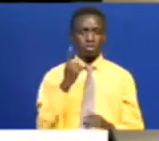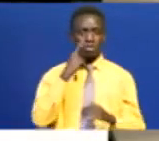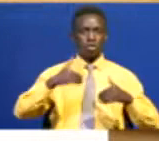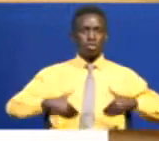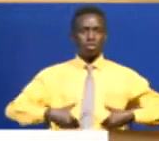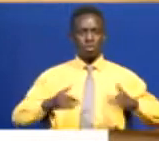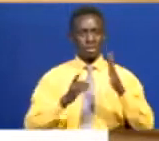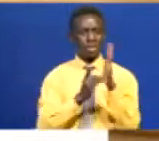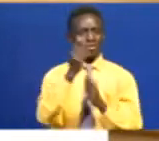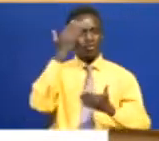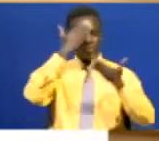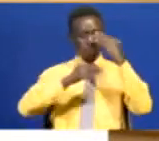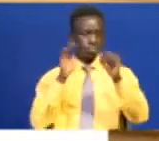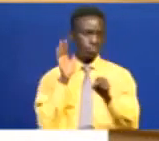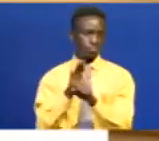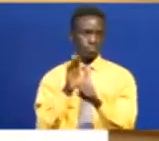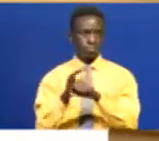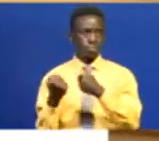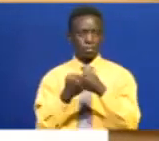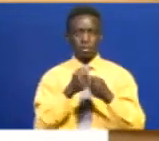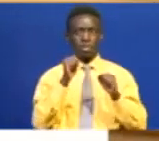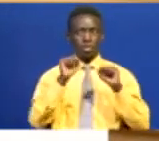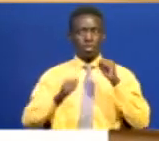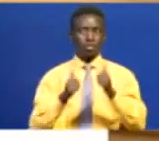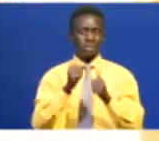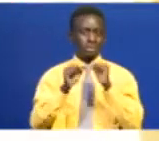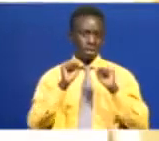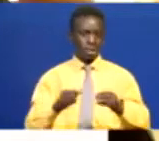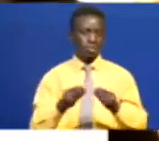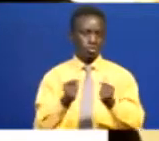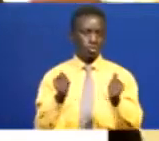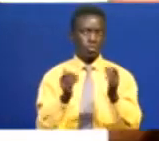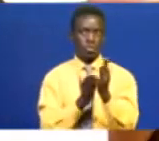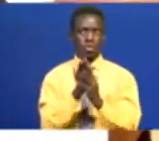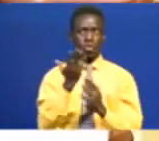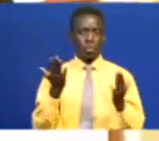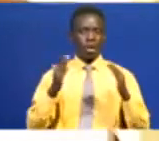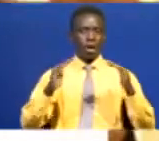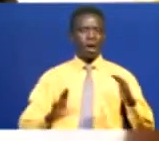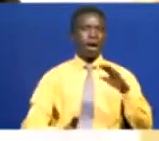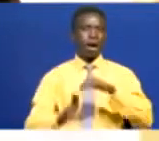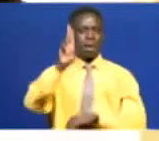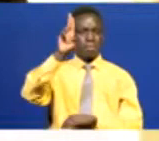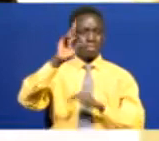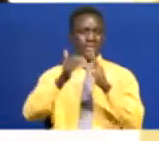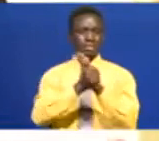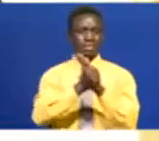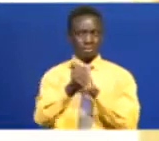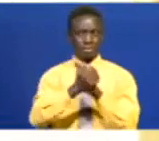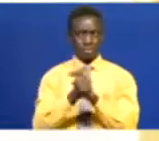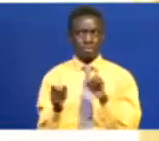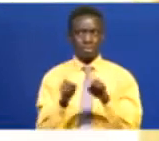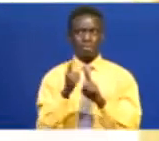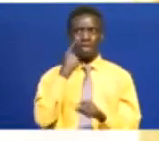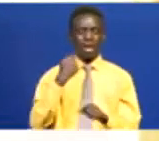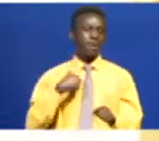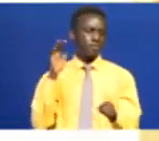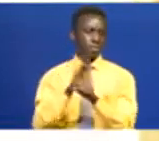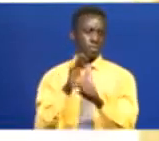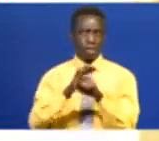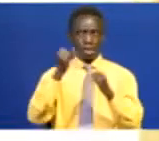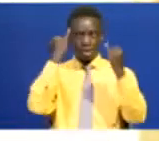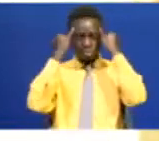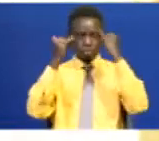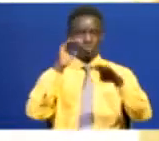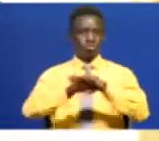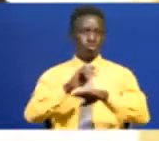faces many challenges that can be dealt with through upskilling. They have great ideas, but a lot of times that communication skill is lacking. So